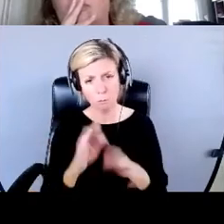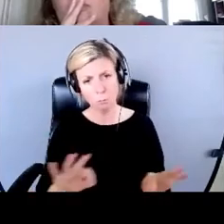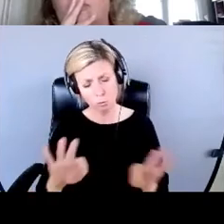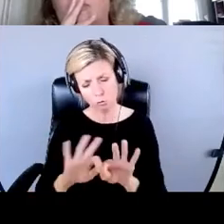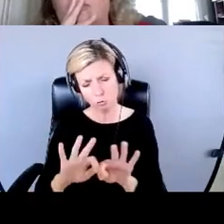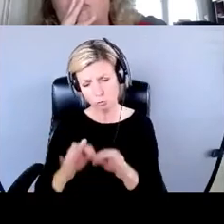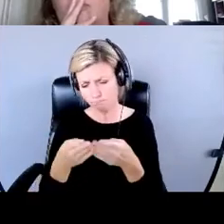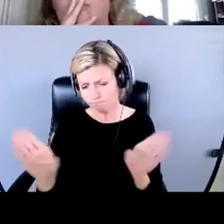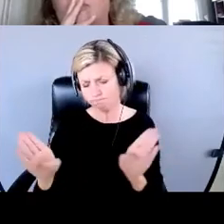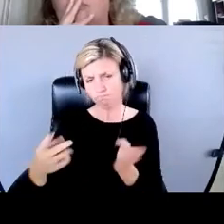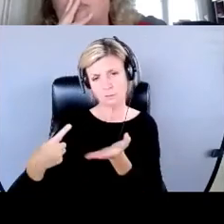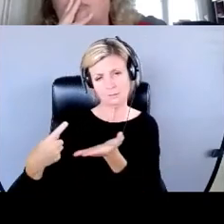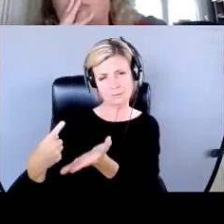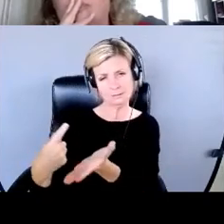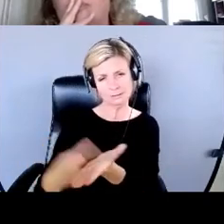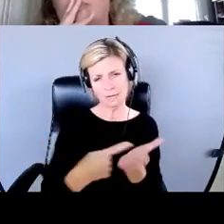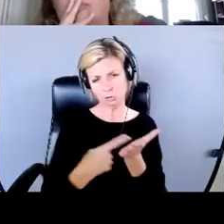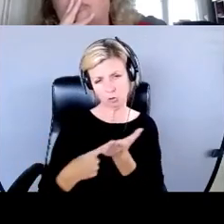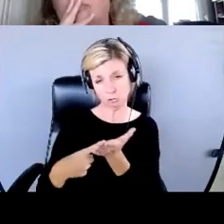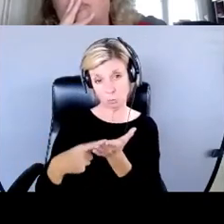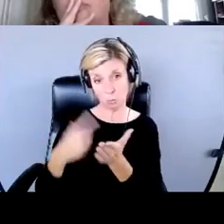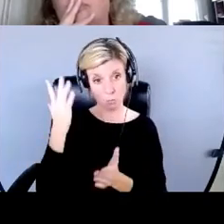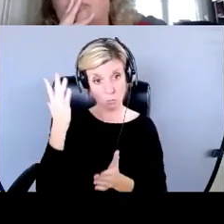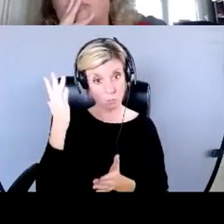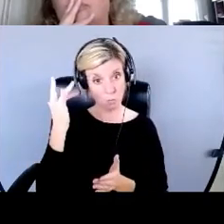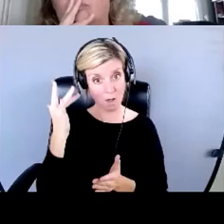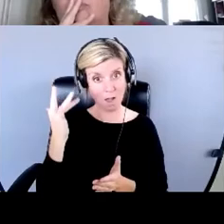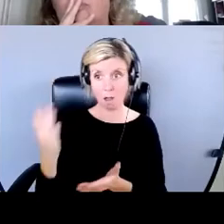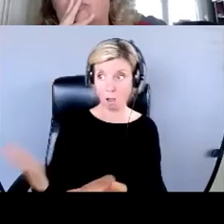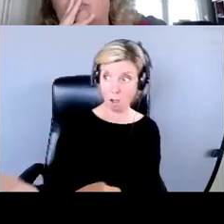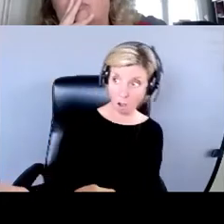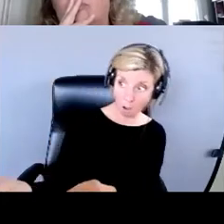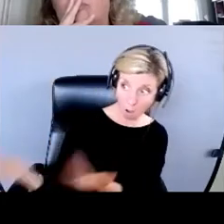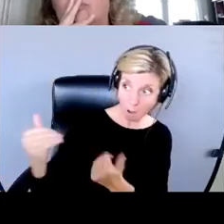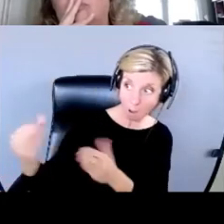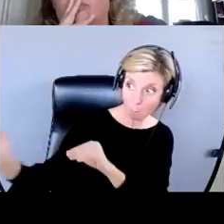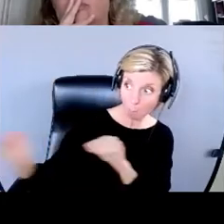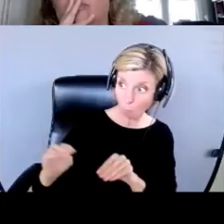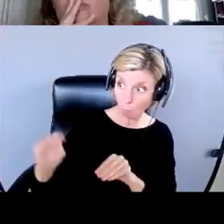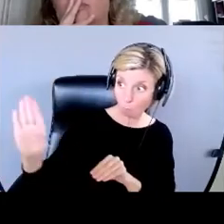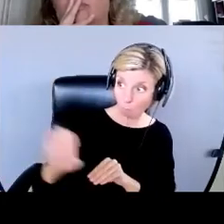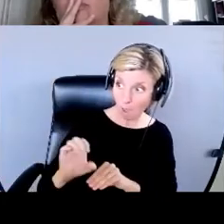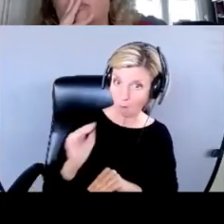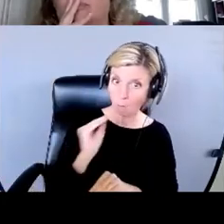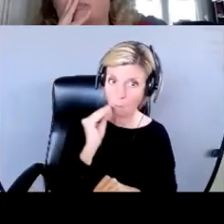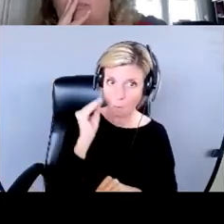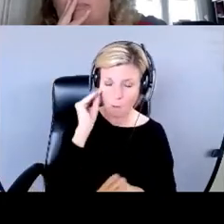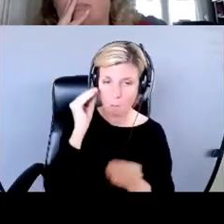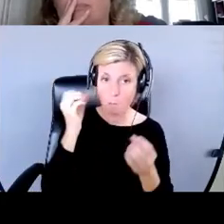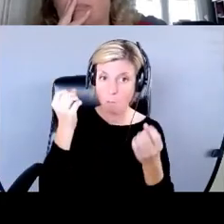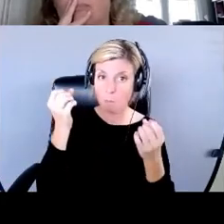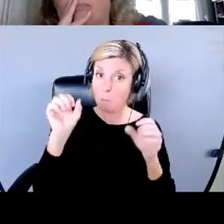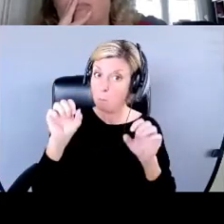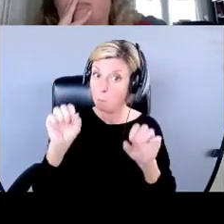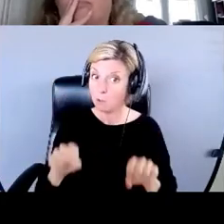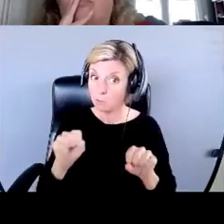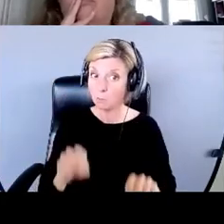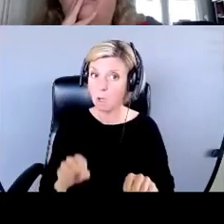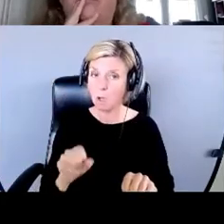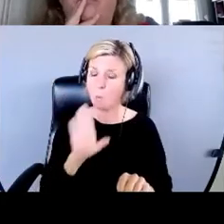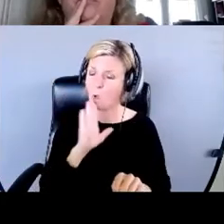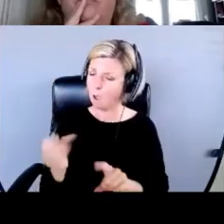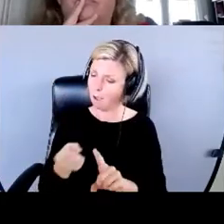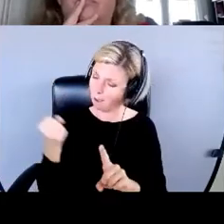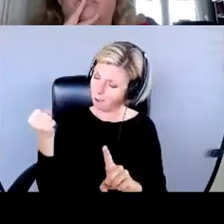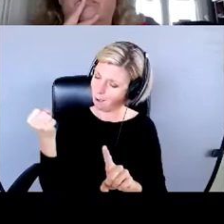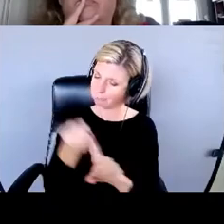a potential for financial issues, which financial is so, so big. And